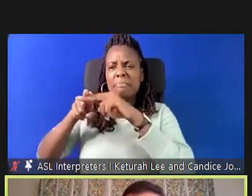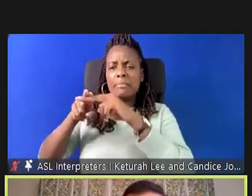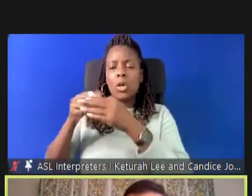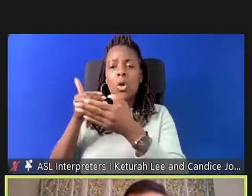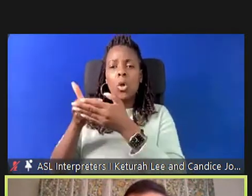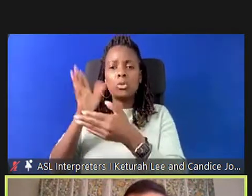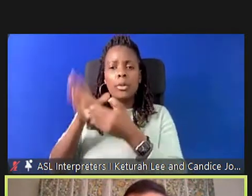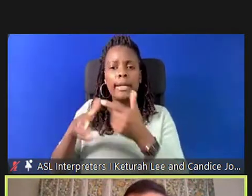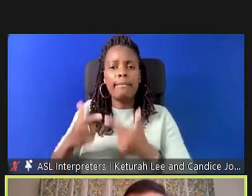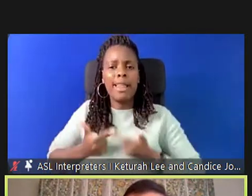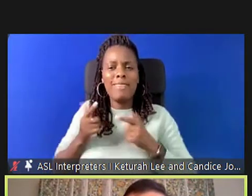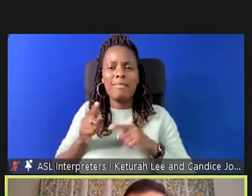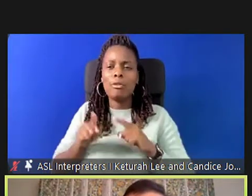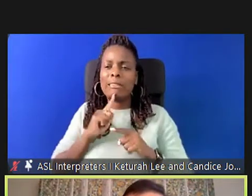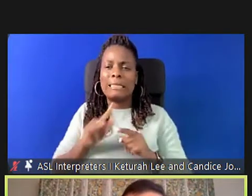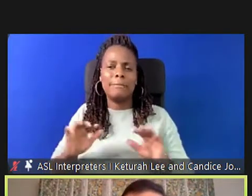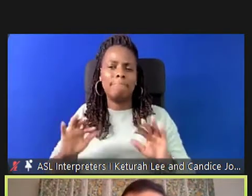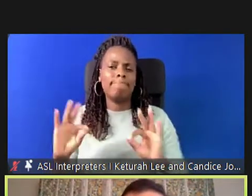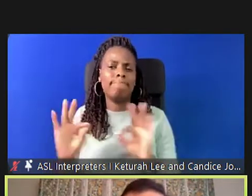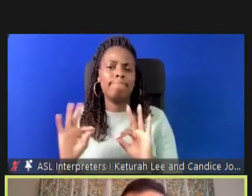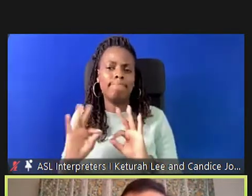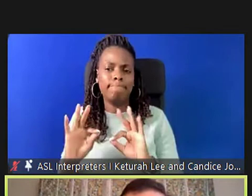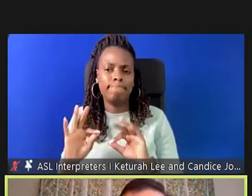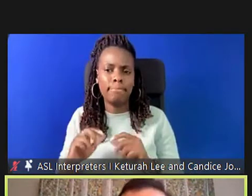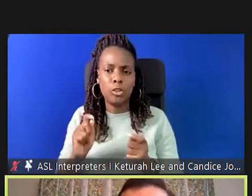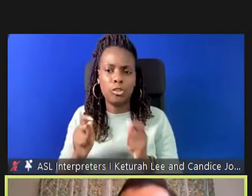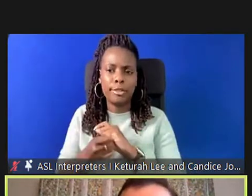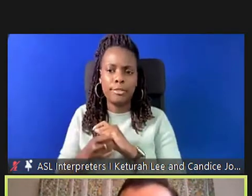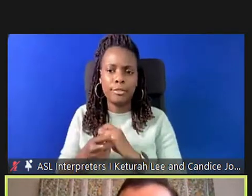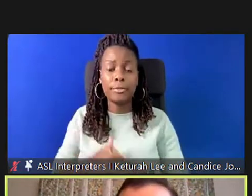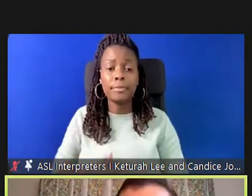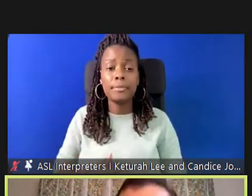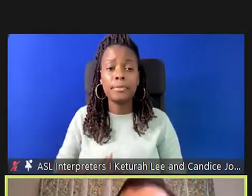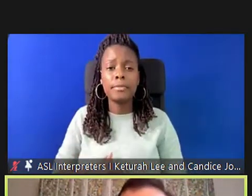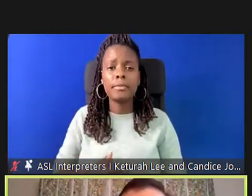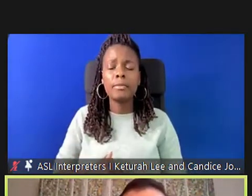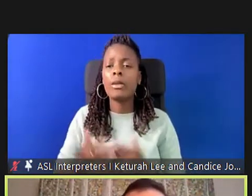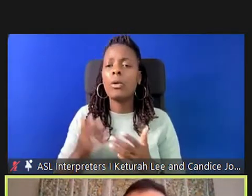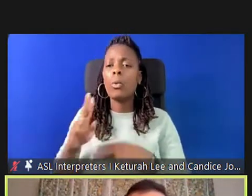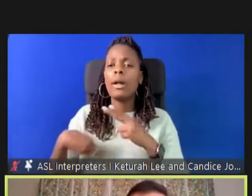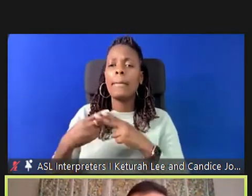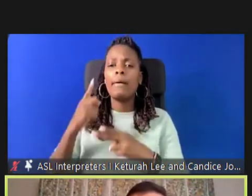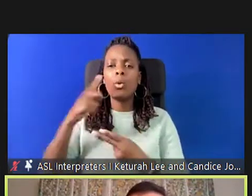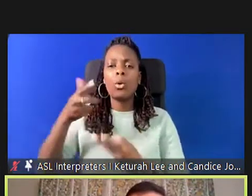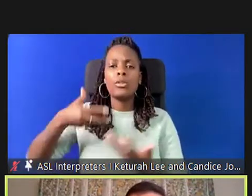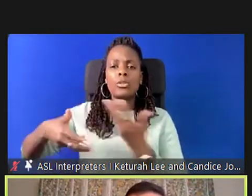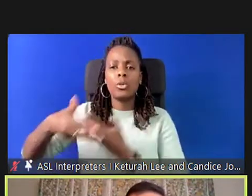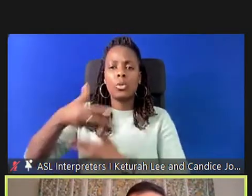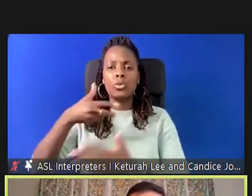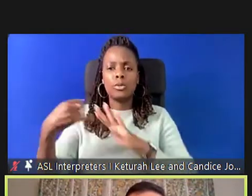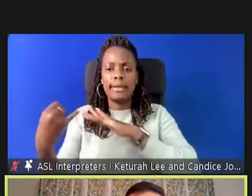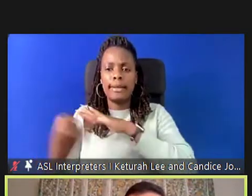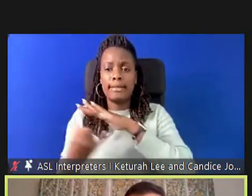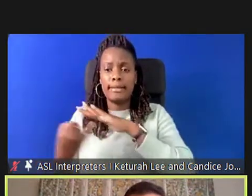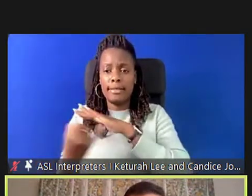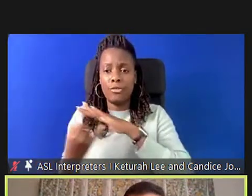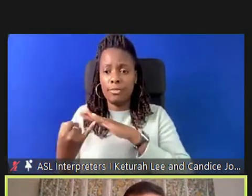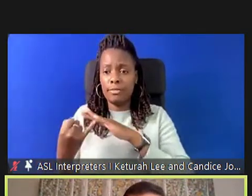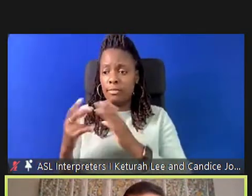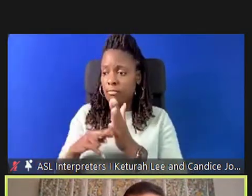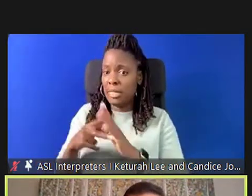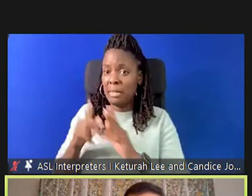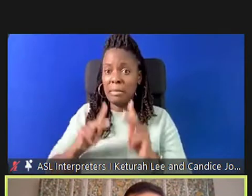not significant. How about for social isolation? And again, these were individuals who had no